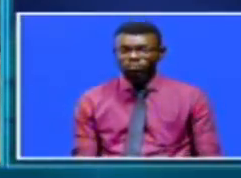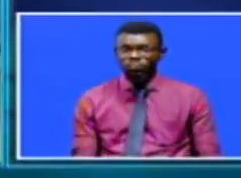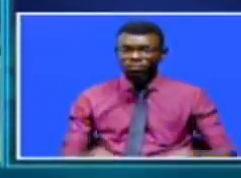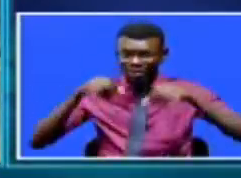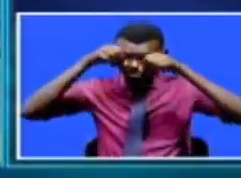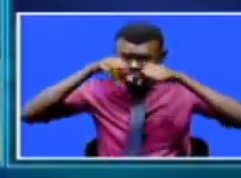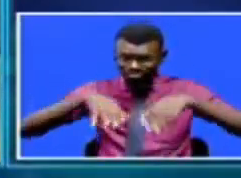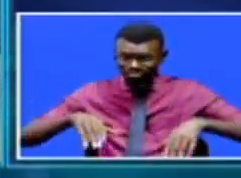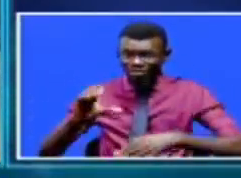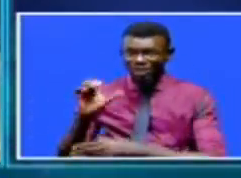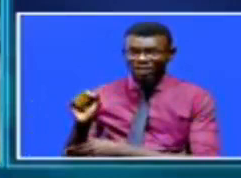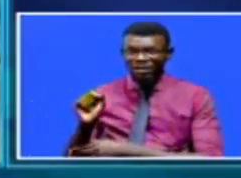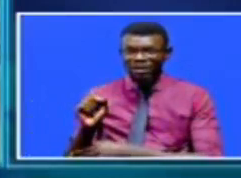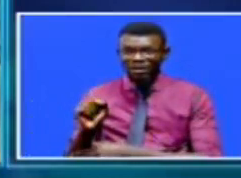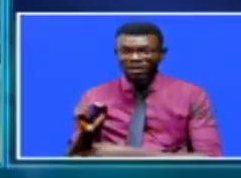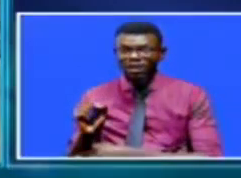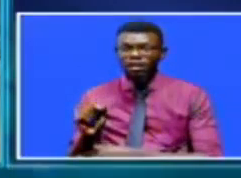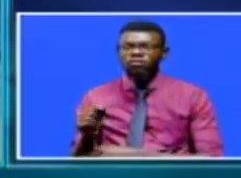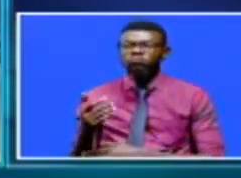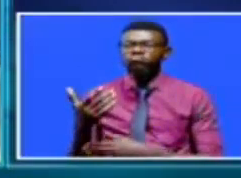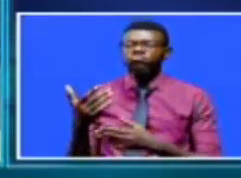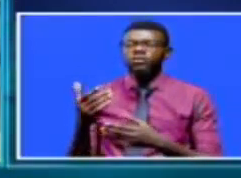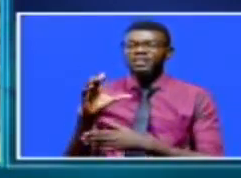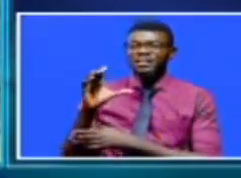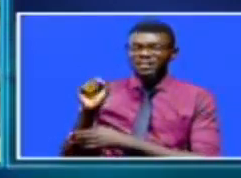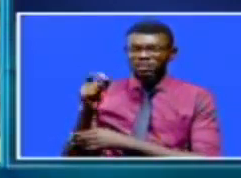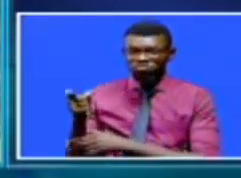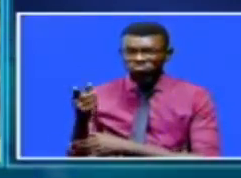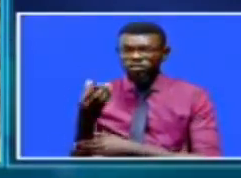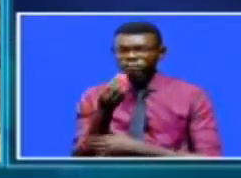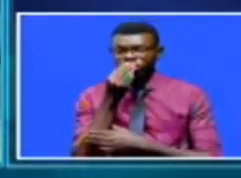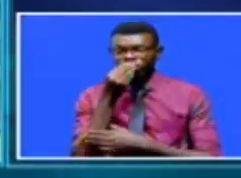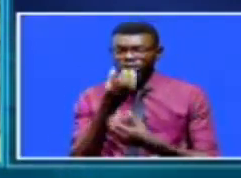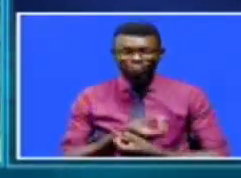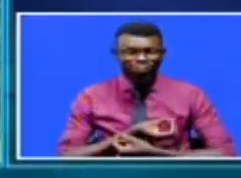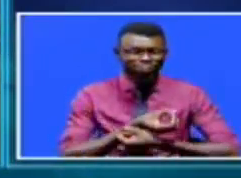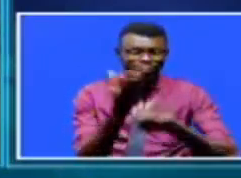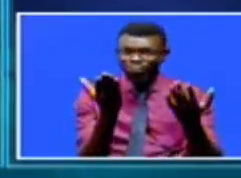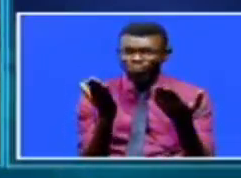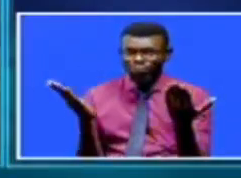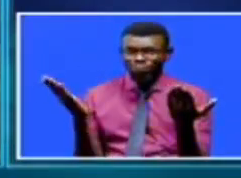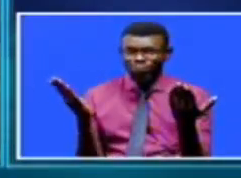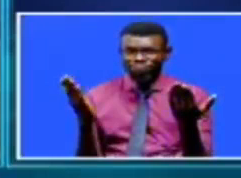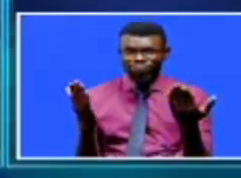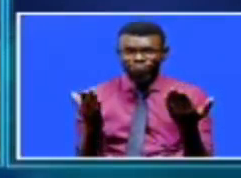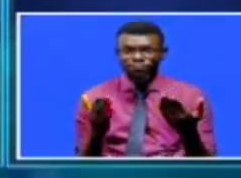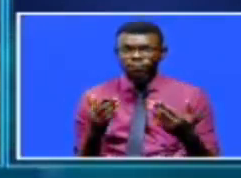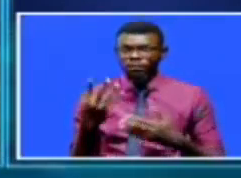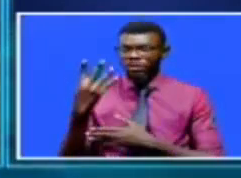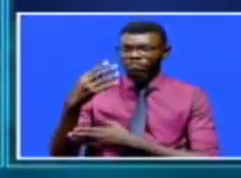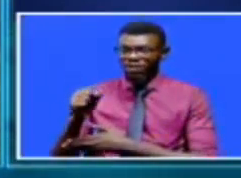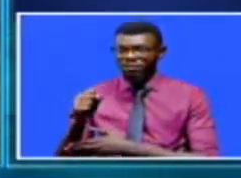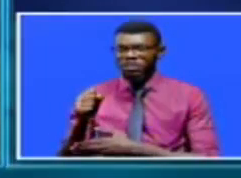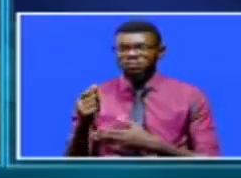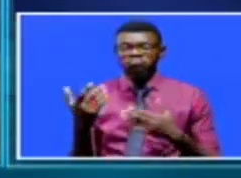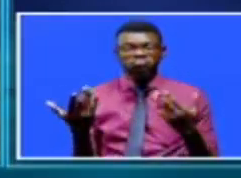Devolution Cabinet Secretary Eugene Omalwa flagged of food consignment destined for the landslide victims. Fortified foods, particularly